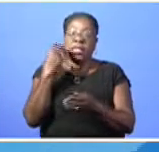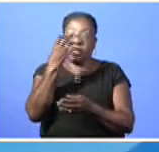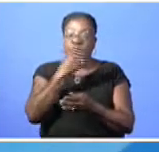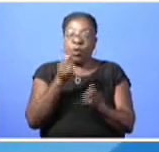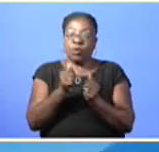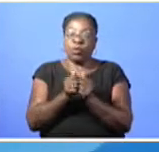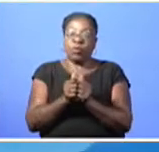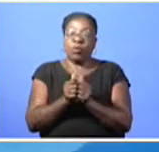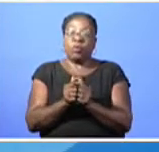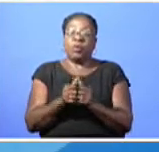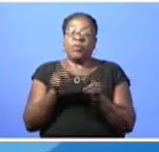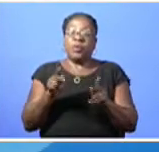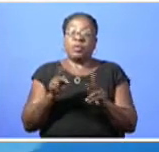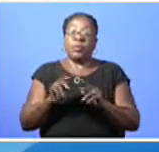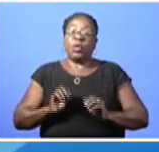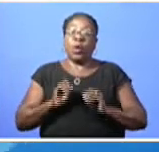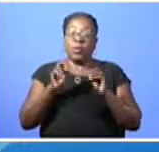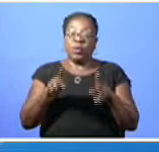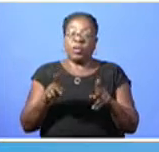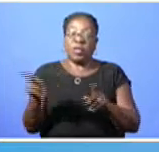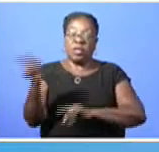of the opportunities today.